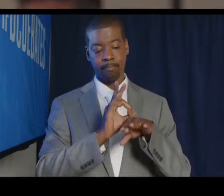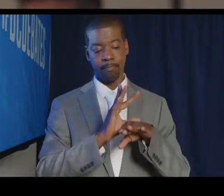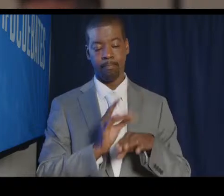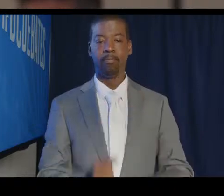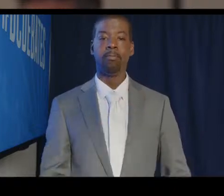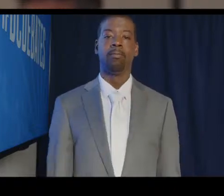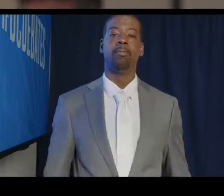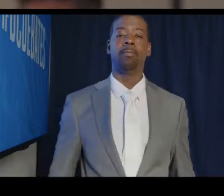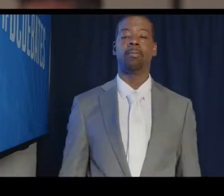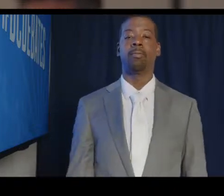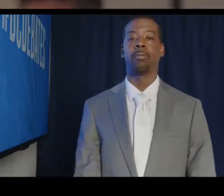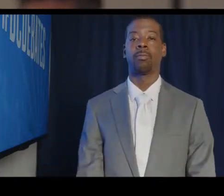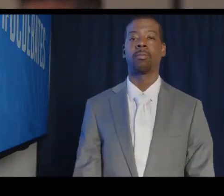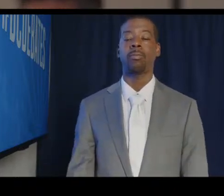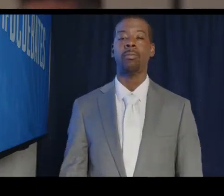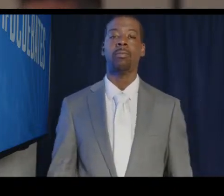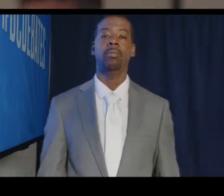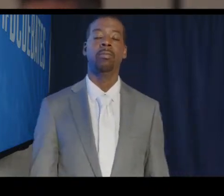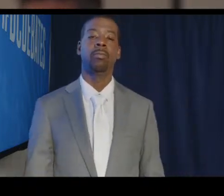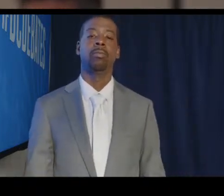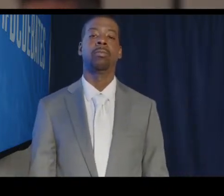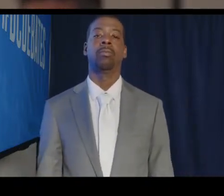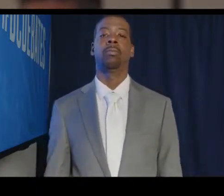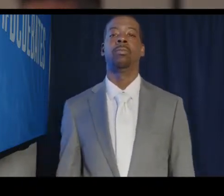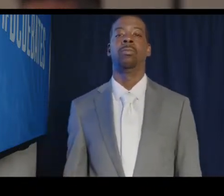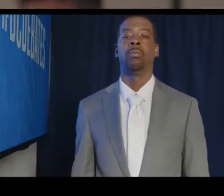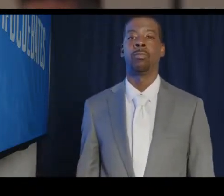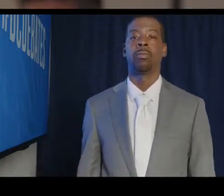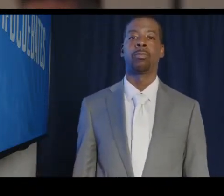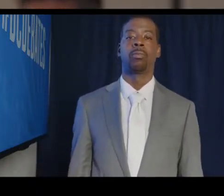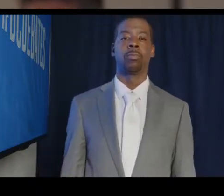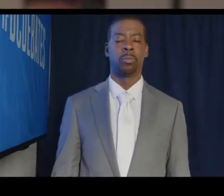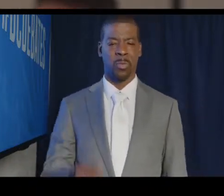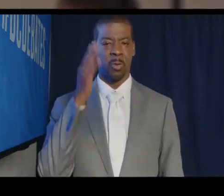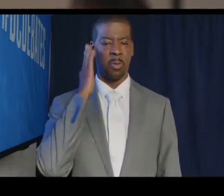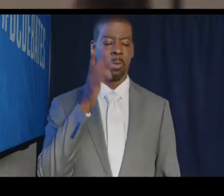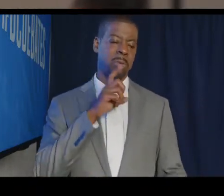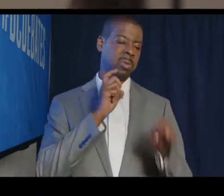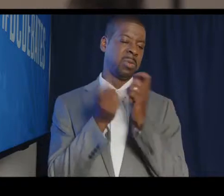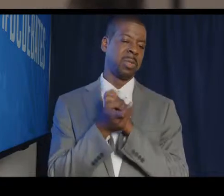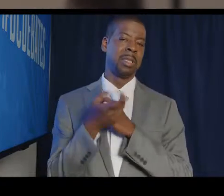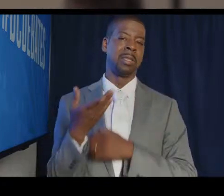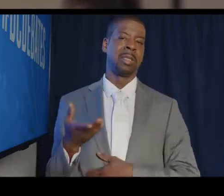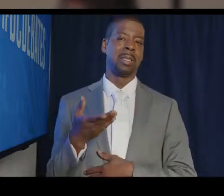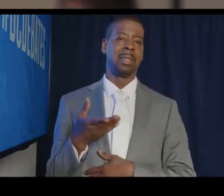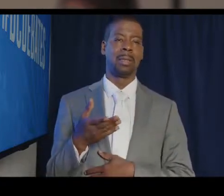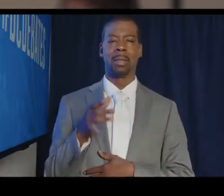I'm going to pause to change things up a little bit. We're going to do a few yes or no questions so you can guess.